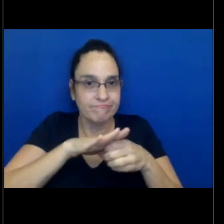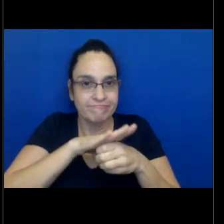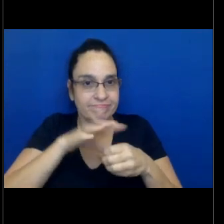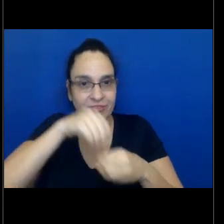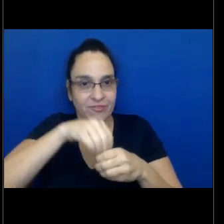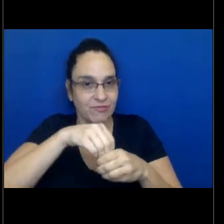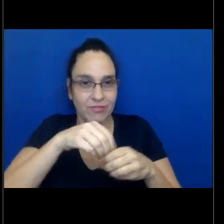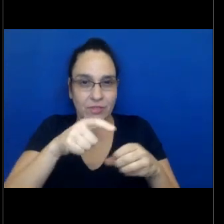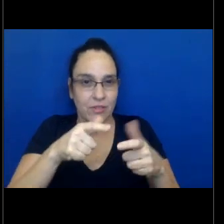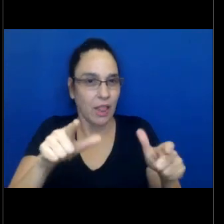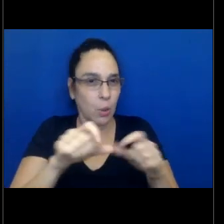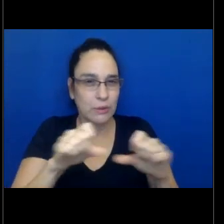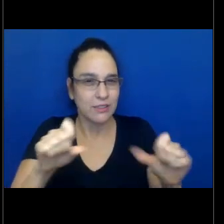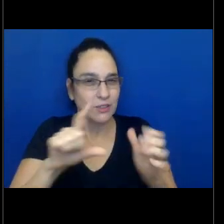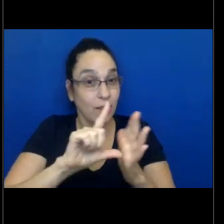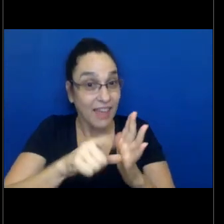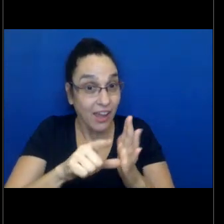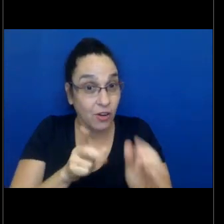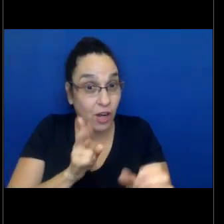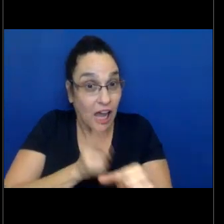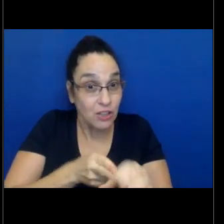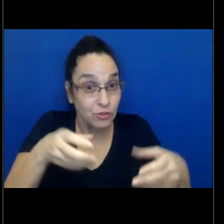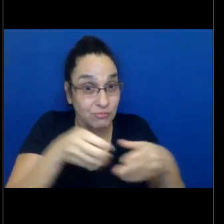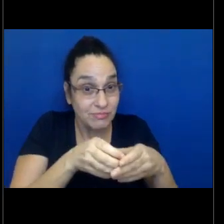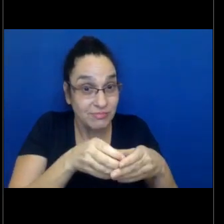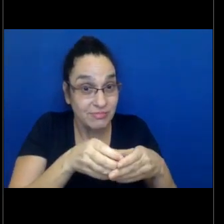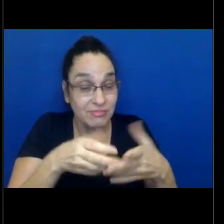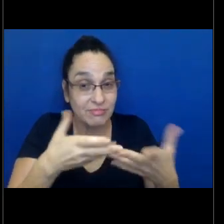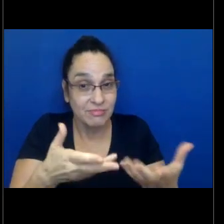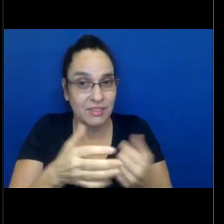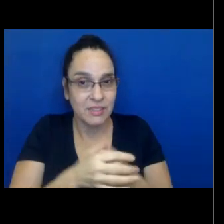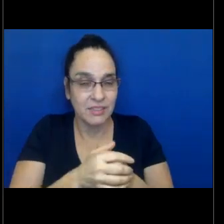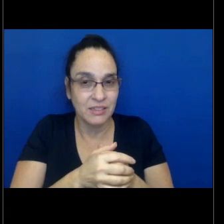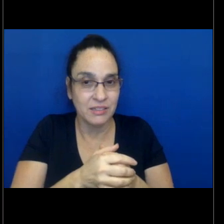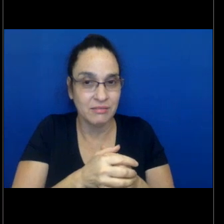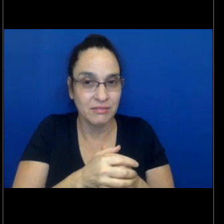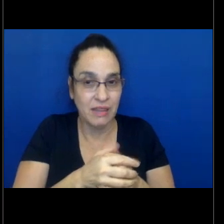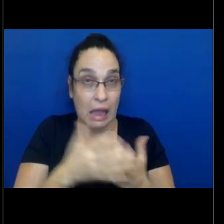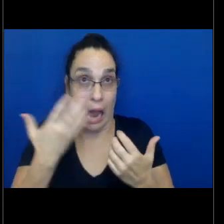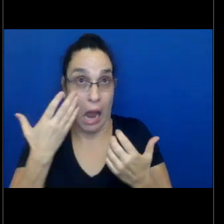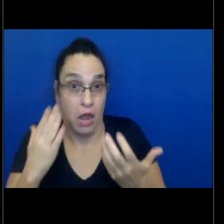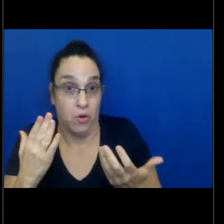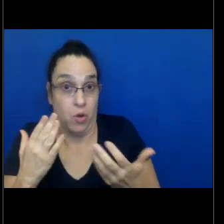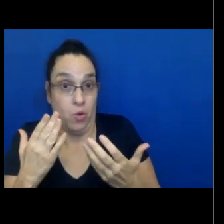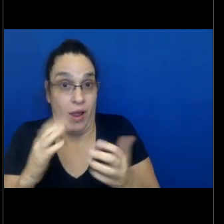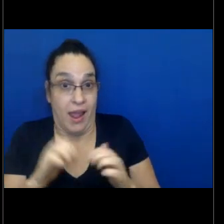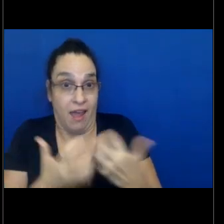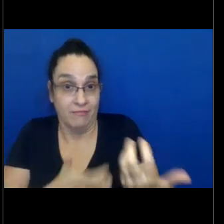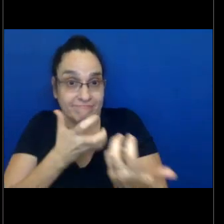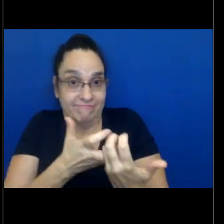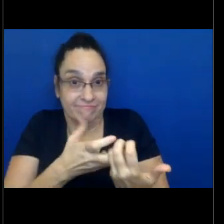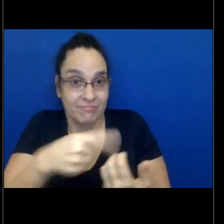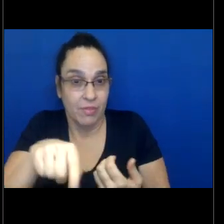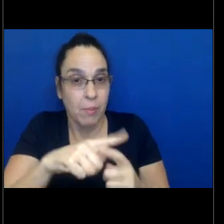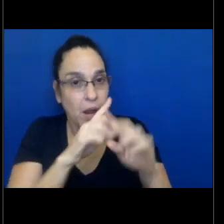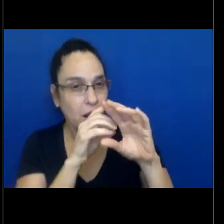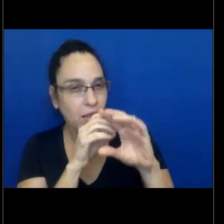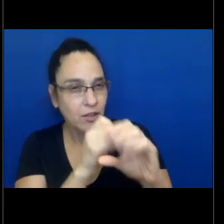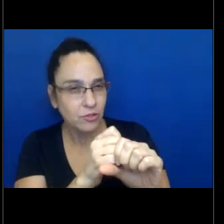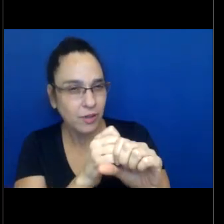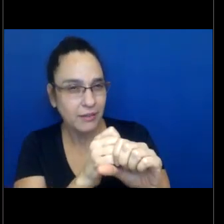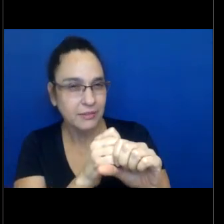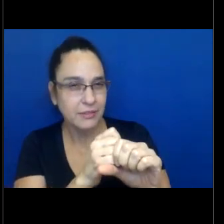into linguistics, I kind of didn't know what I was doing, but I was attracted to the